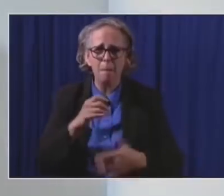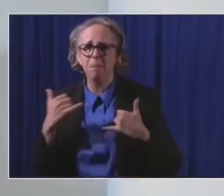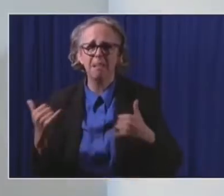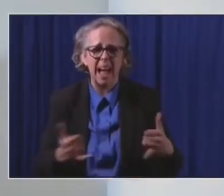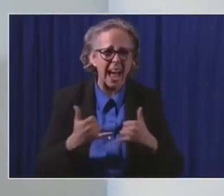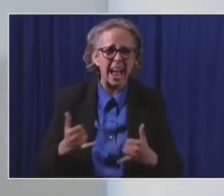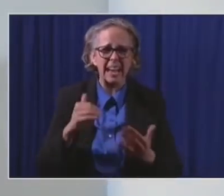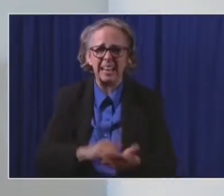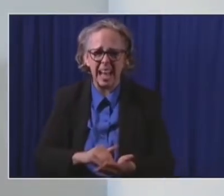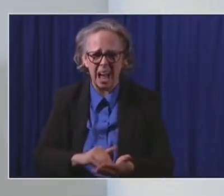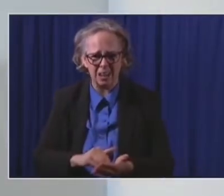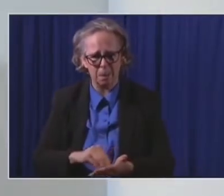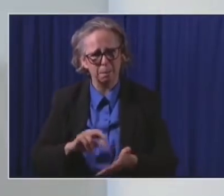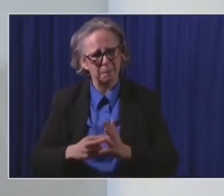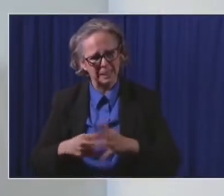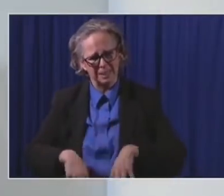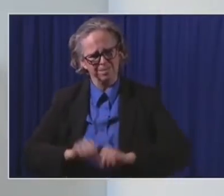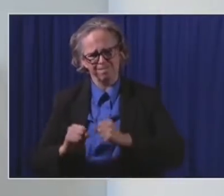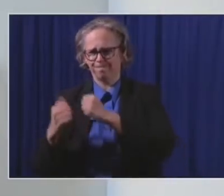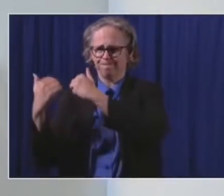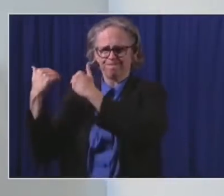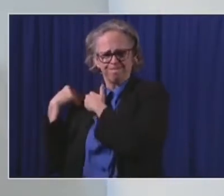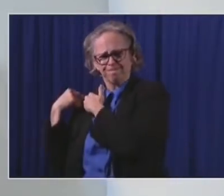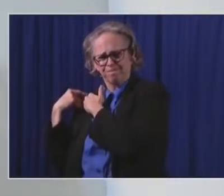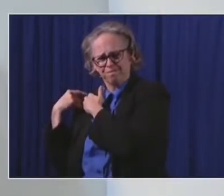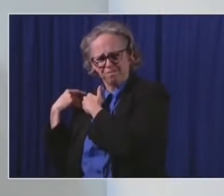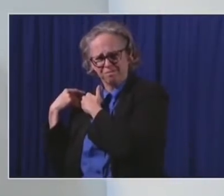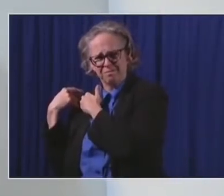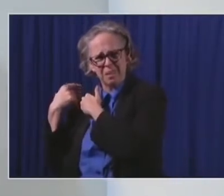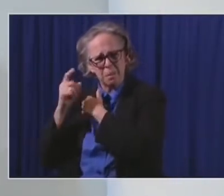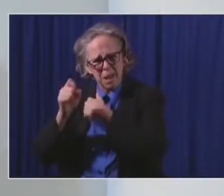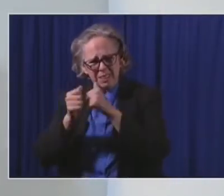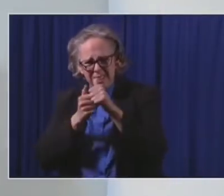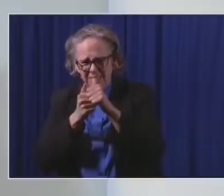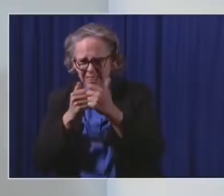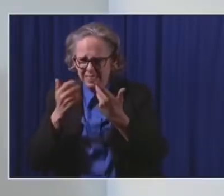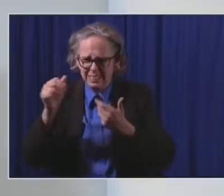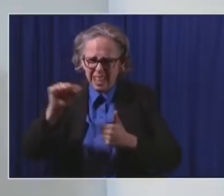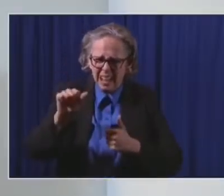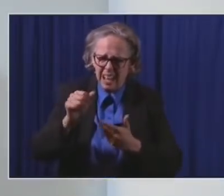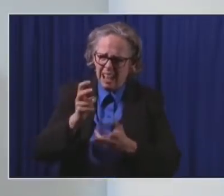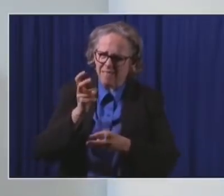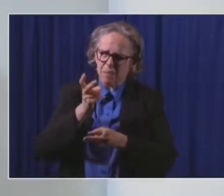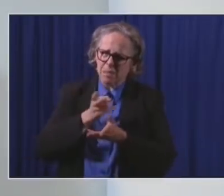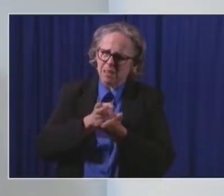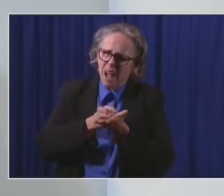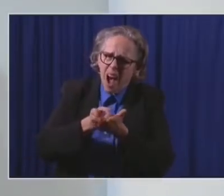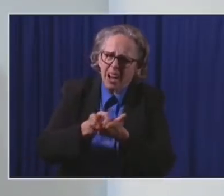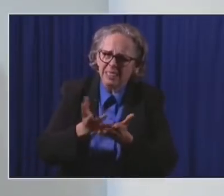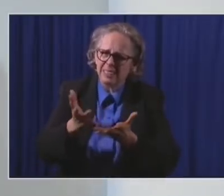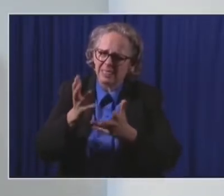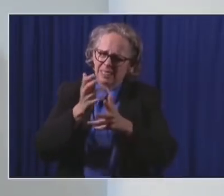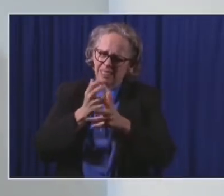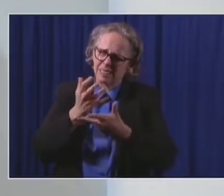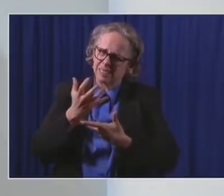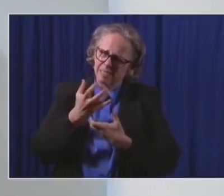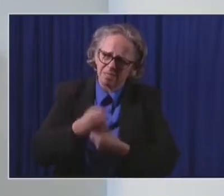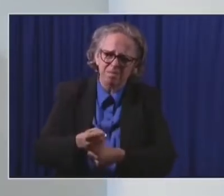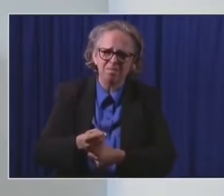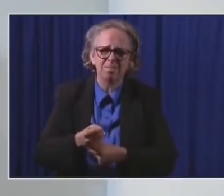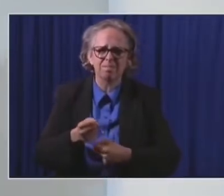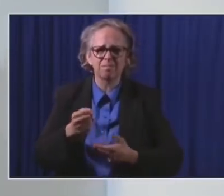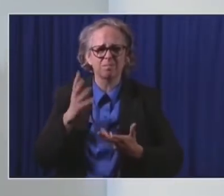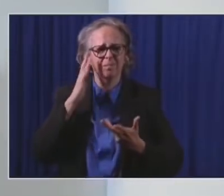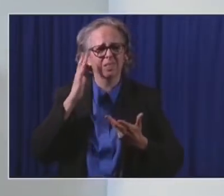so if we want to all get back on the track or on the field or on the court, then all of us, particularly our